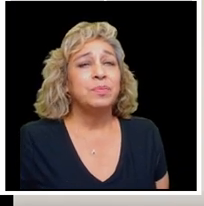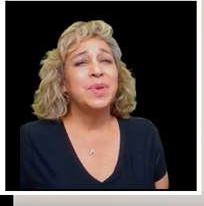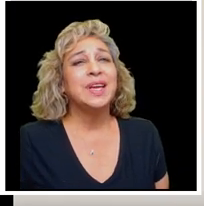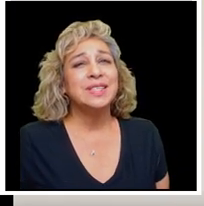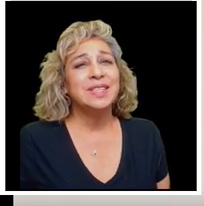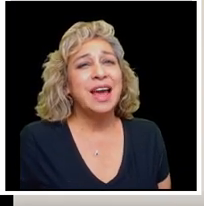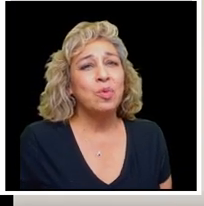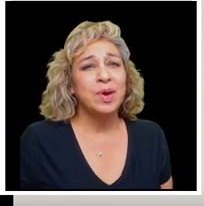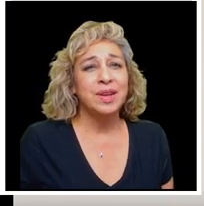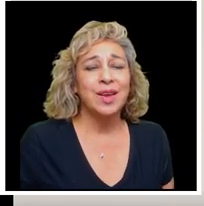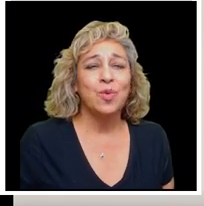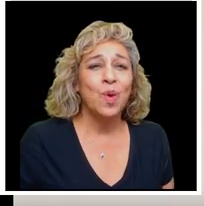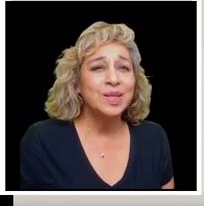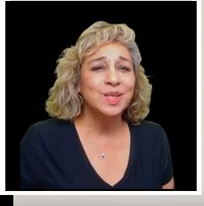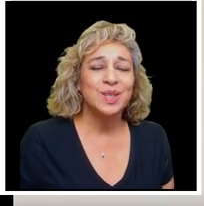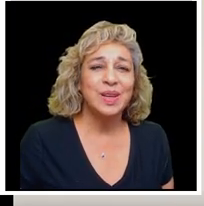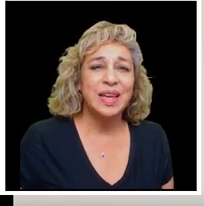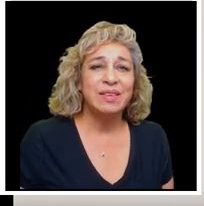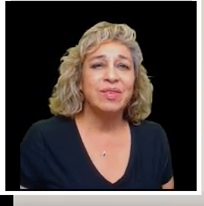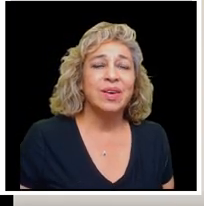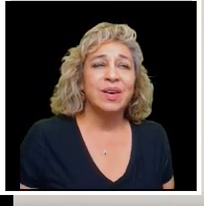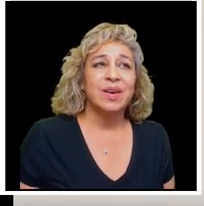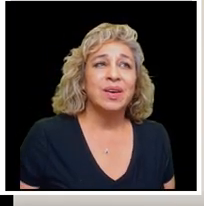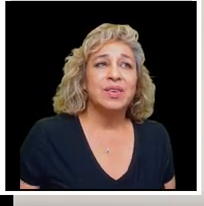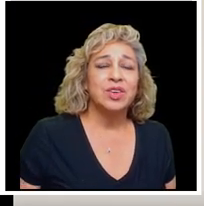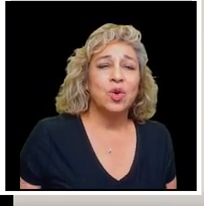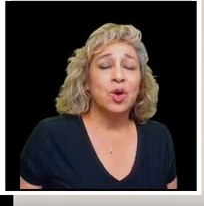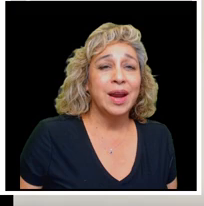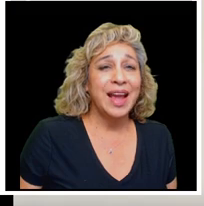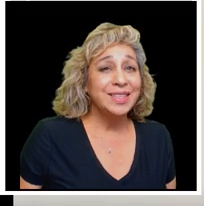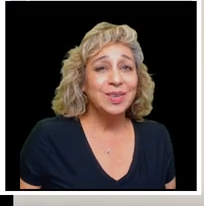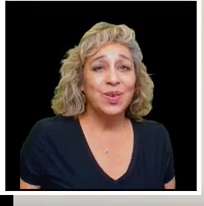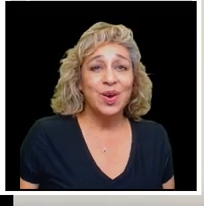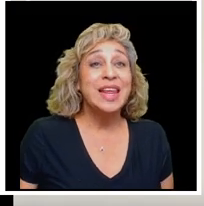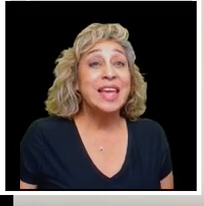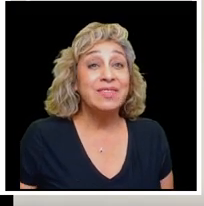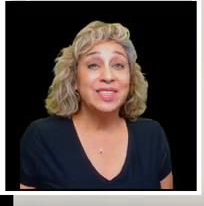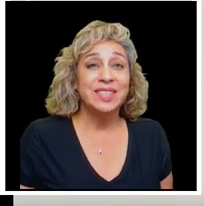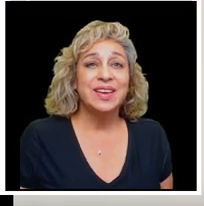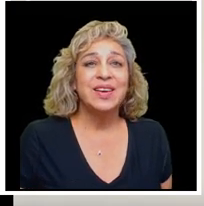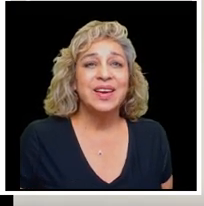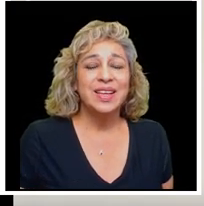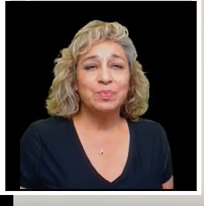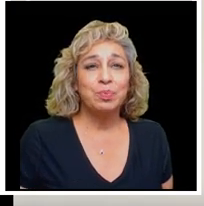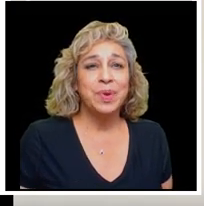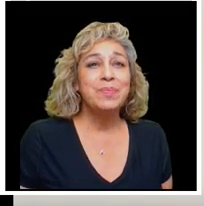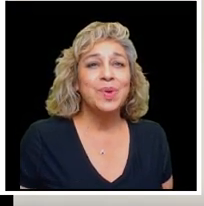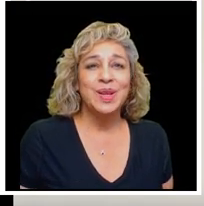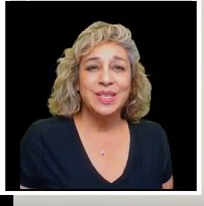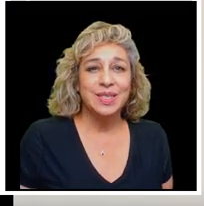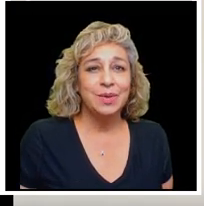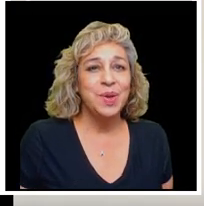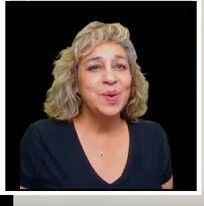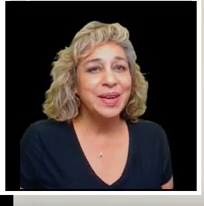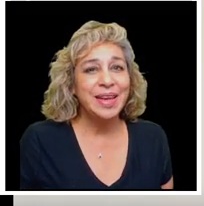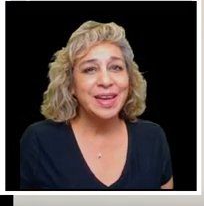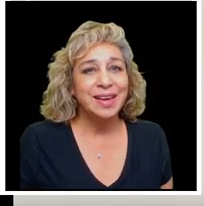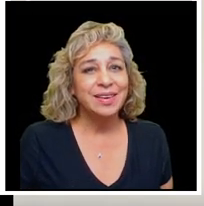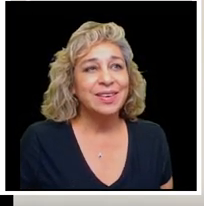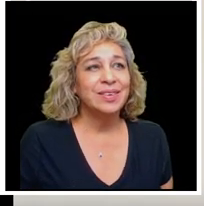because that one that wants to leave or has or leaves his people in his